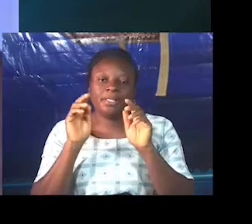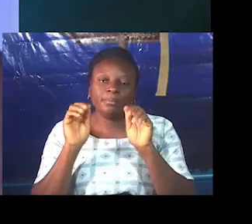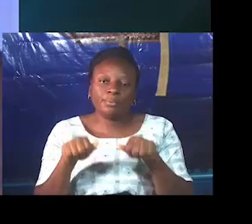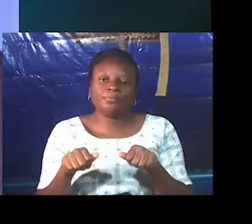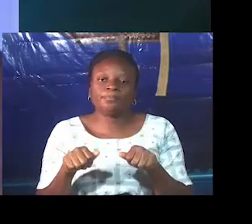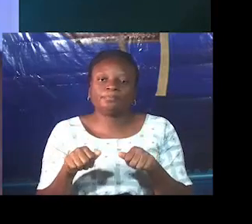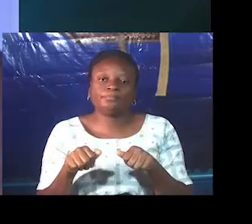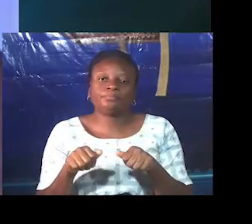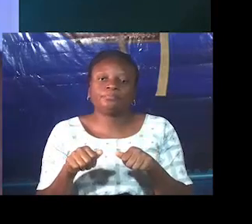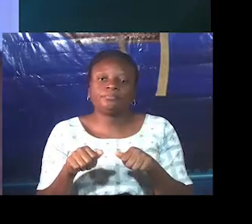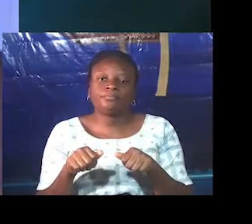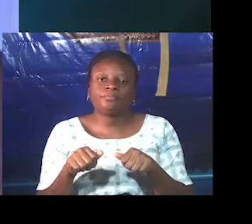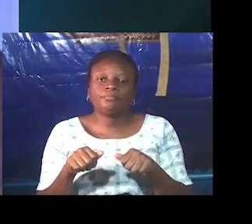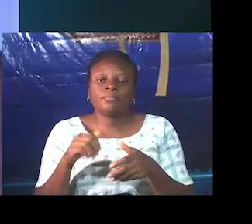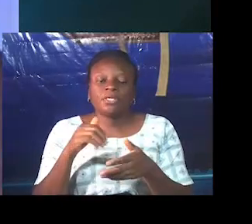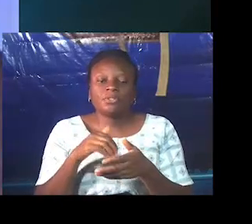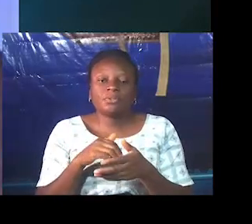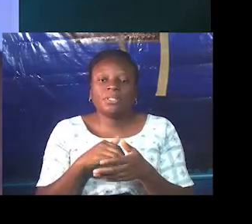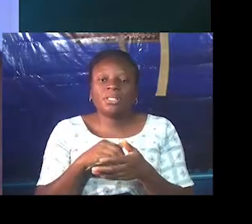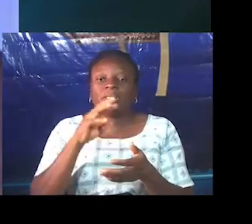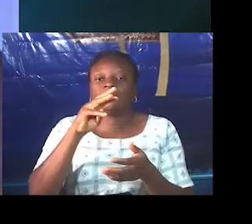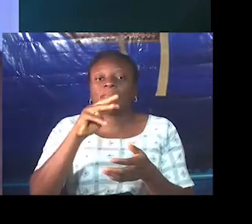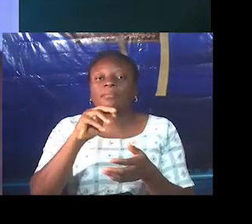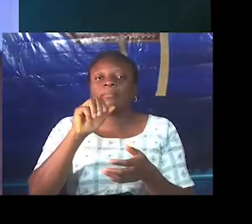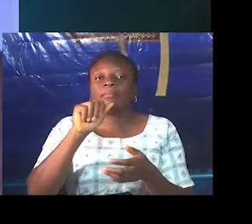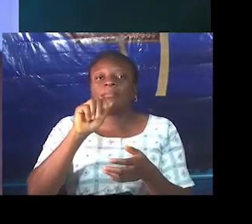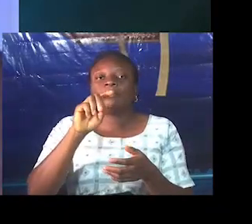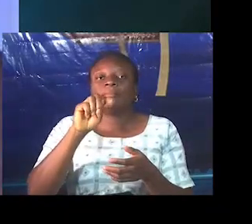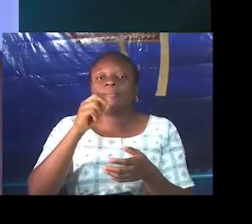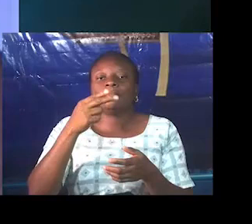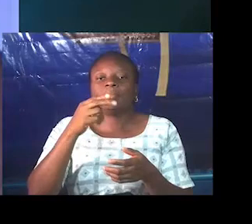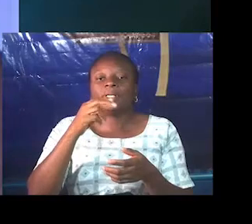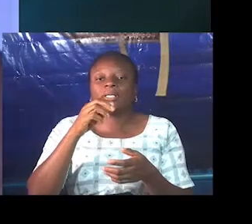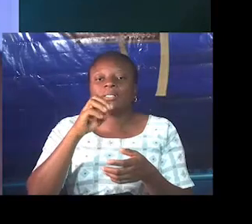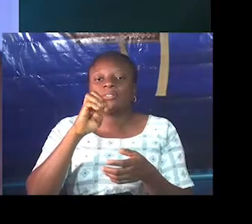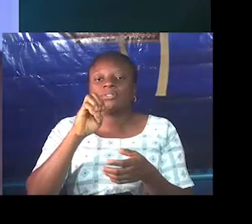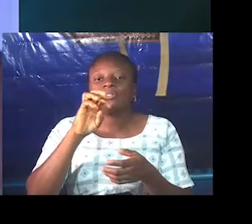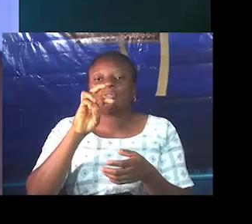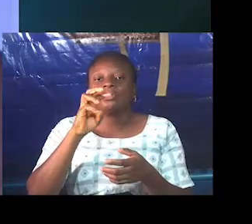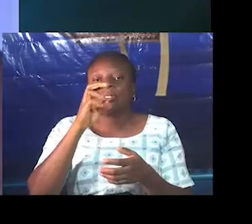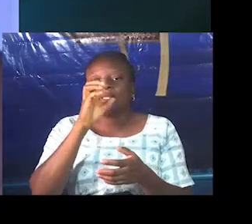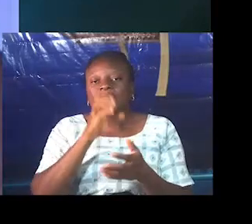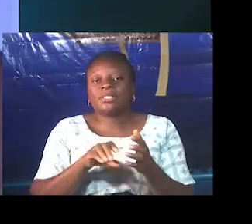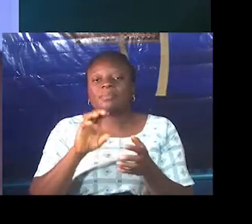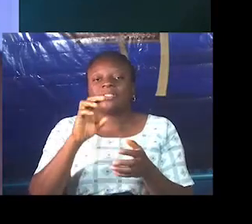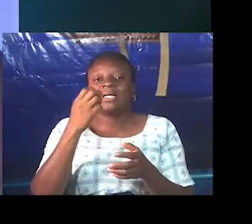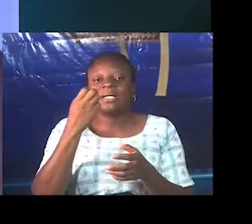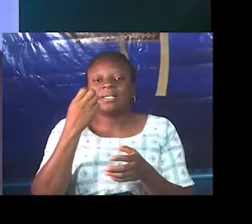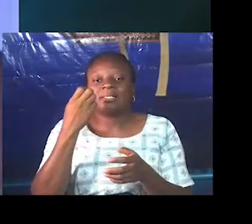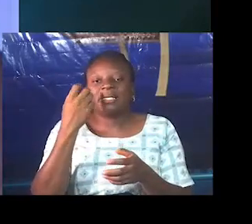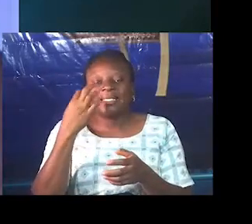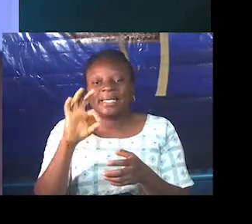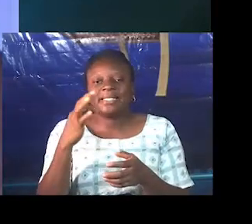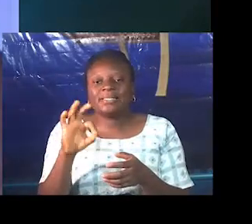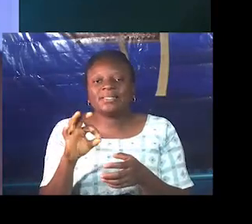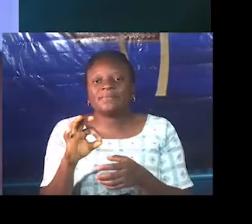verse 8. Jesus says to them, Moses, because of the hardness of your heart, suffered you to put away your wives.